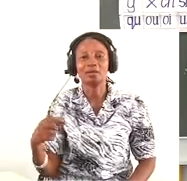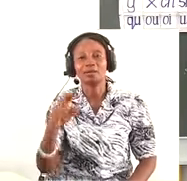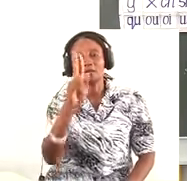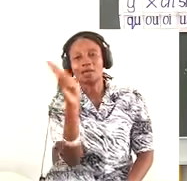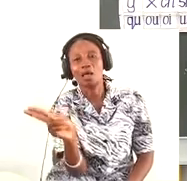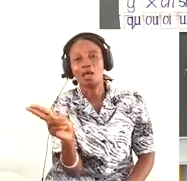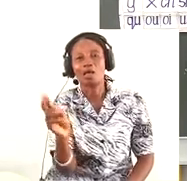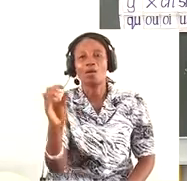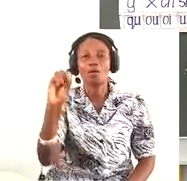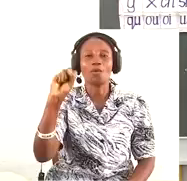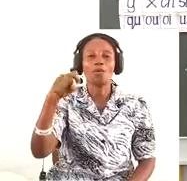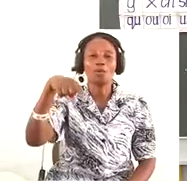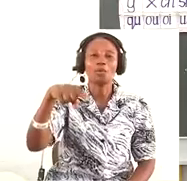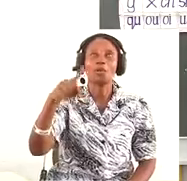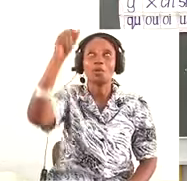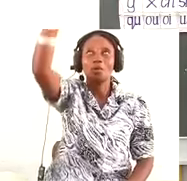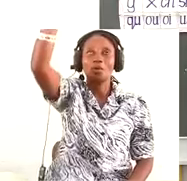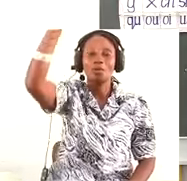down.